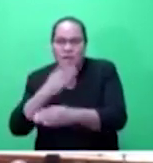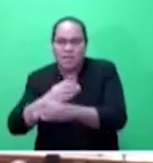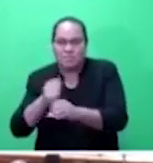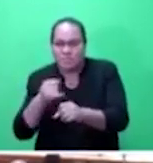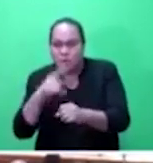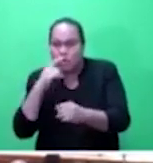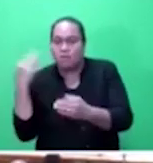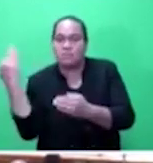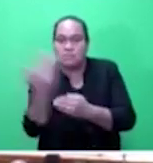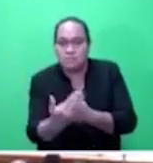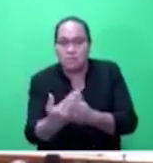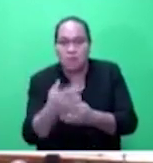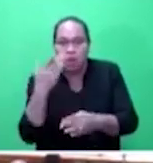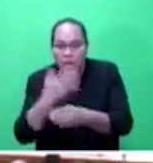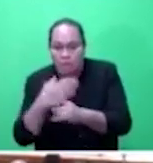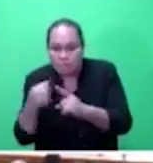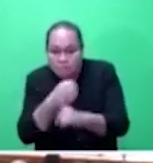combating COVID-19.